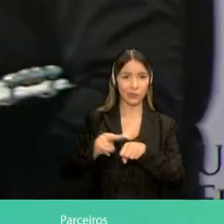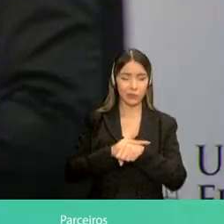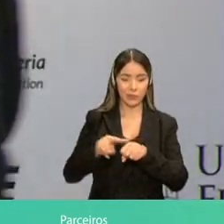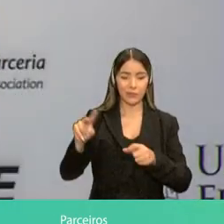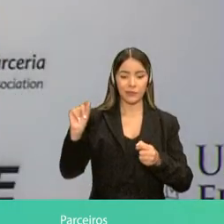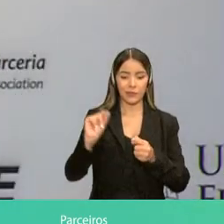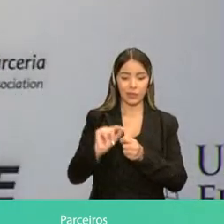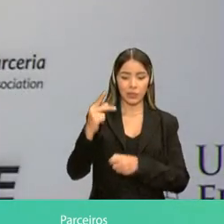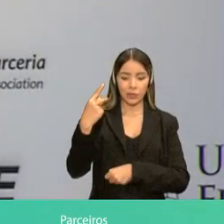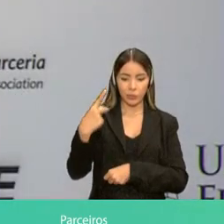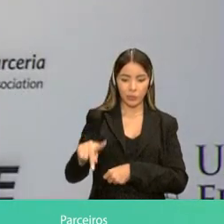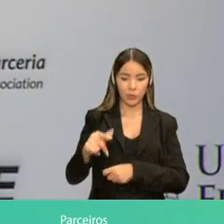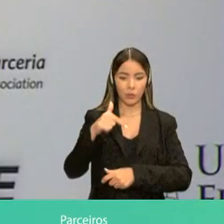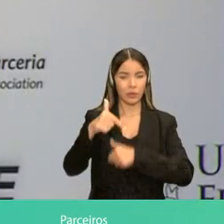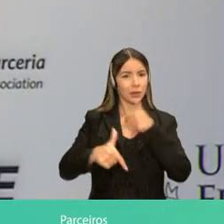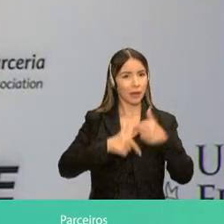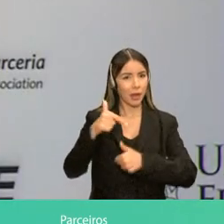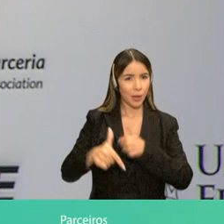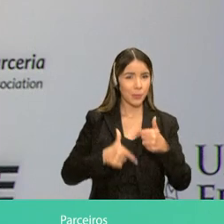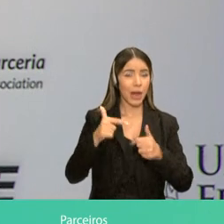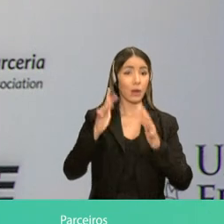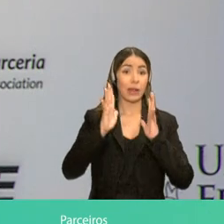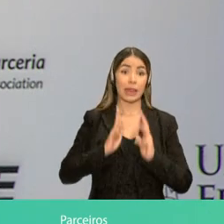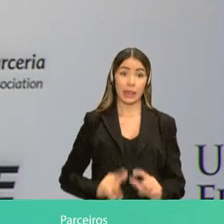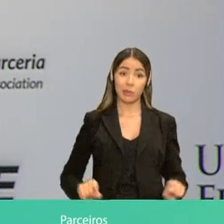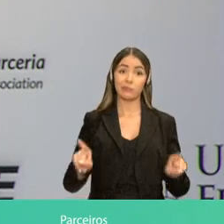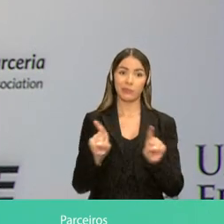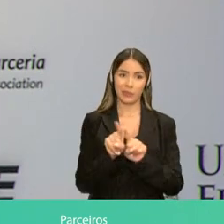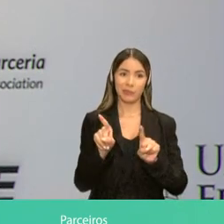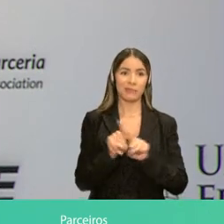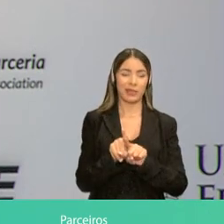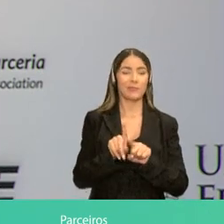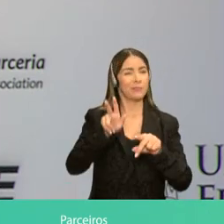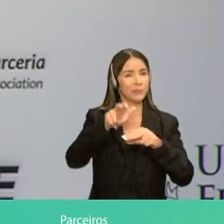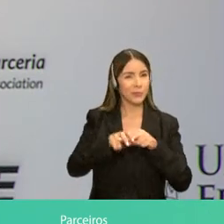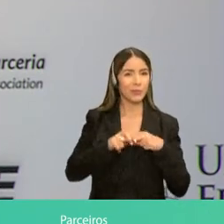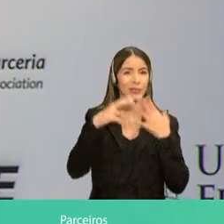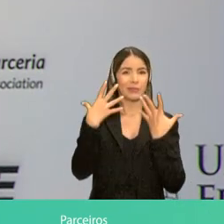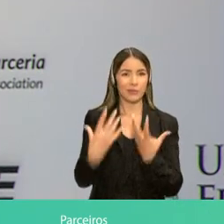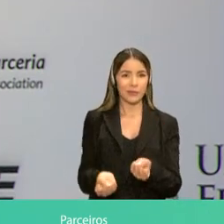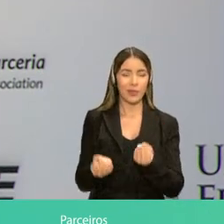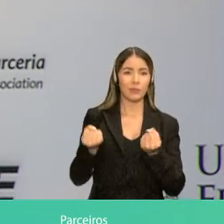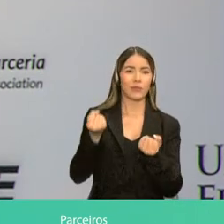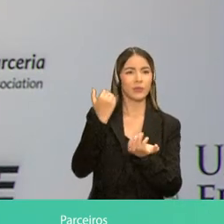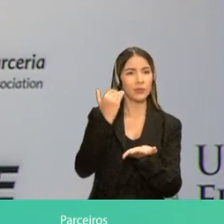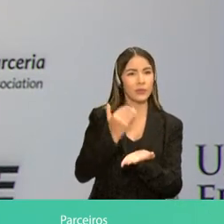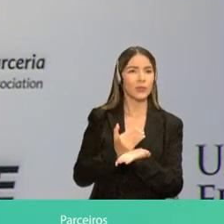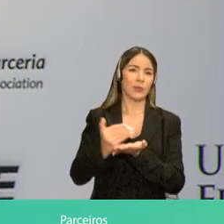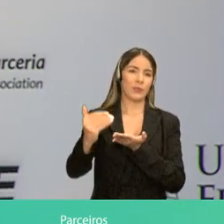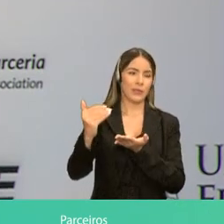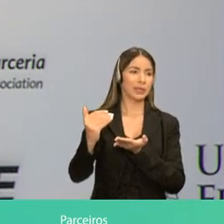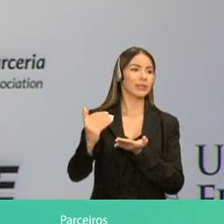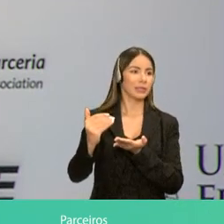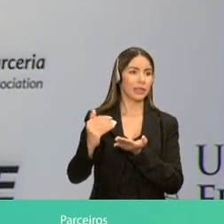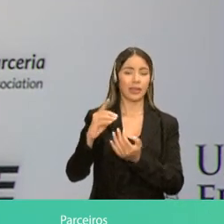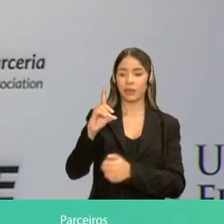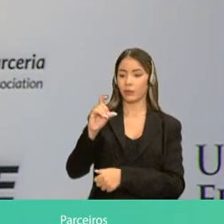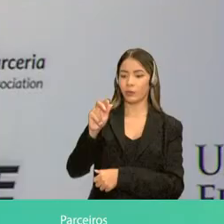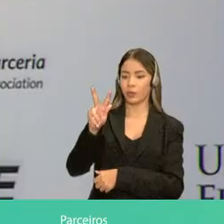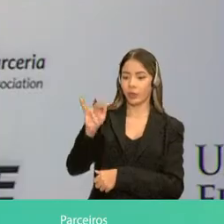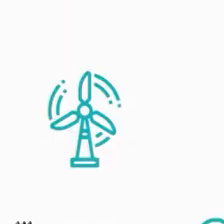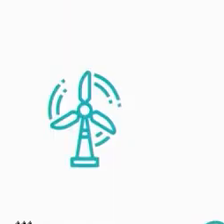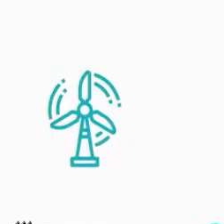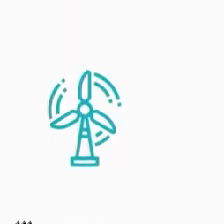their activities clean activities. Therefore, let's begin with Davi Bontempo from